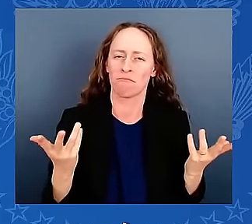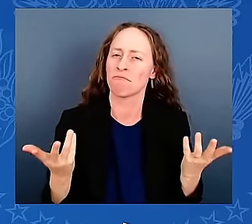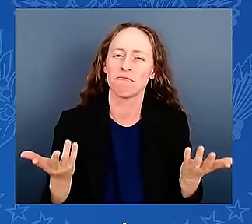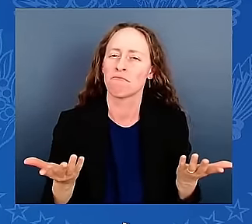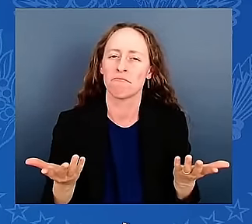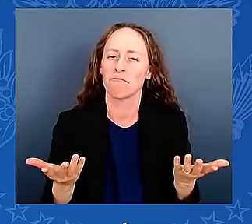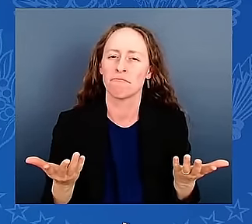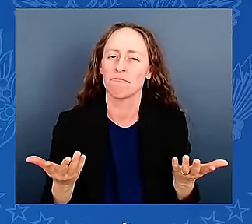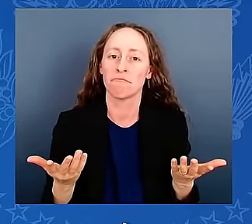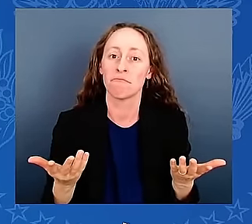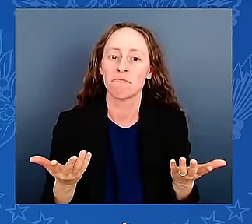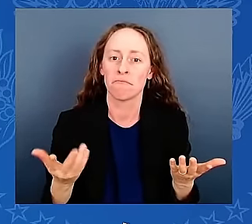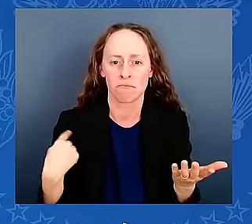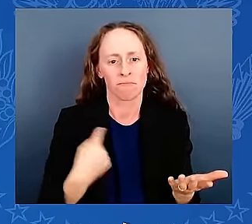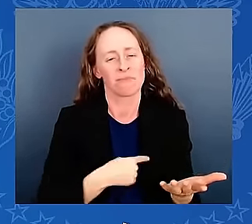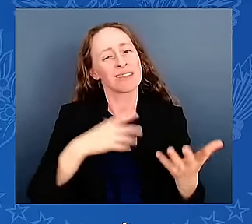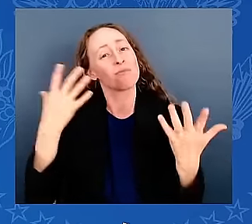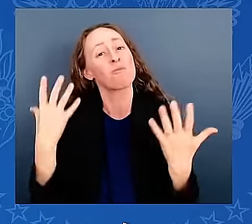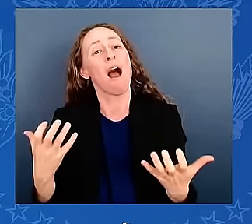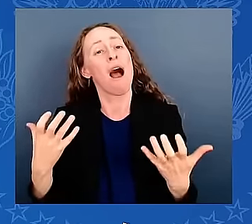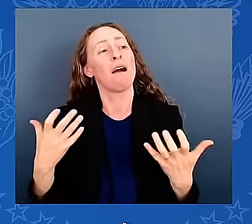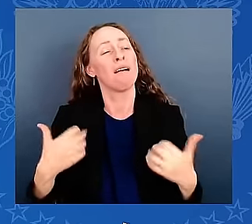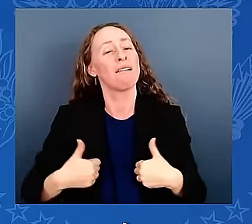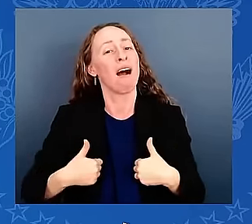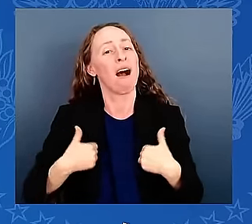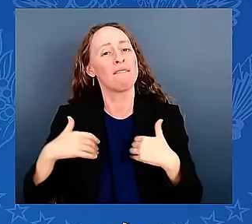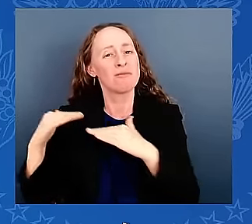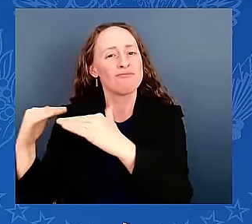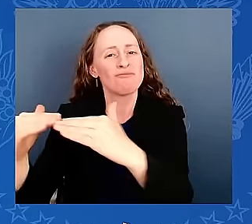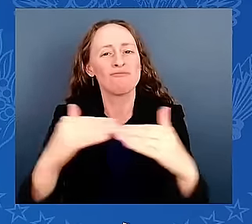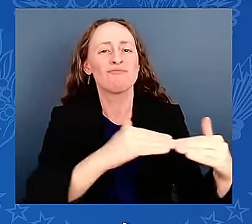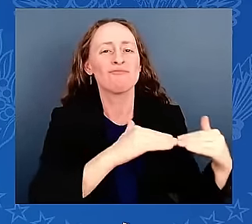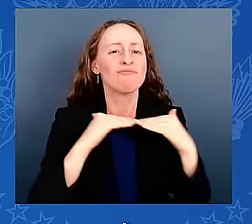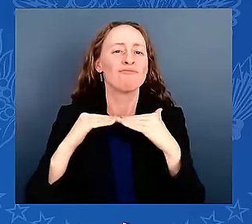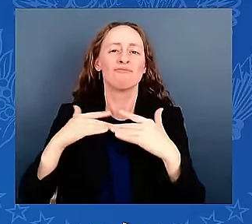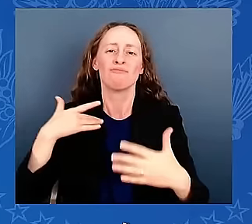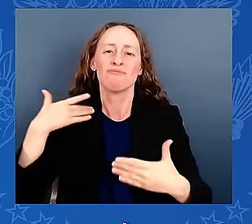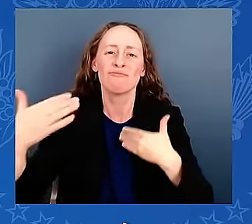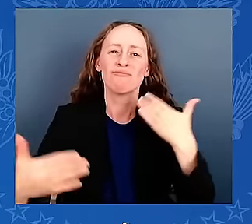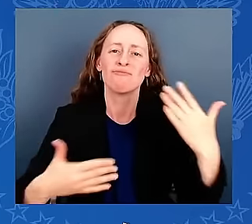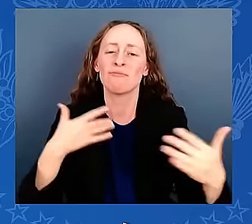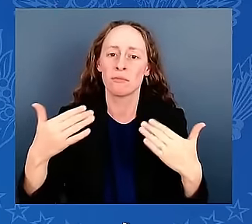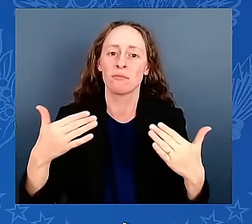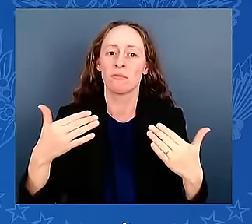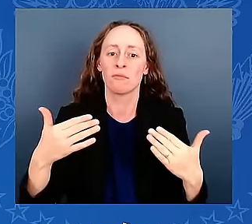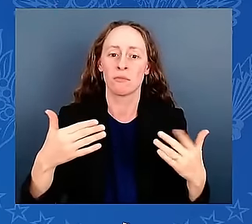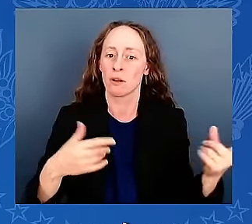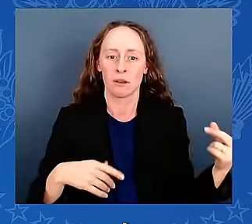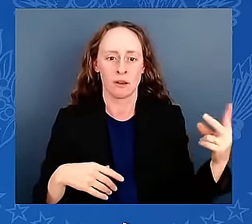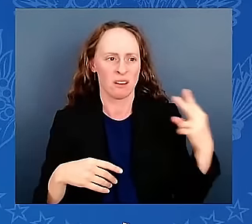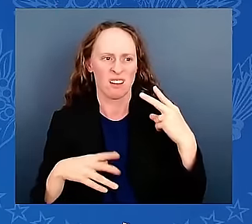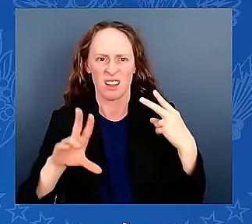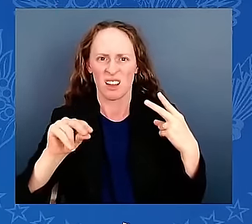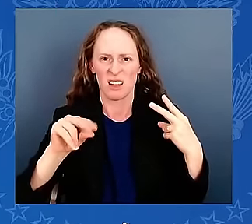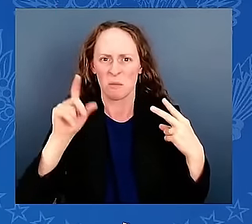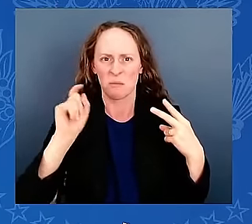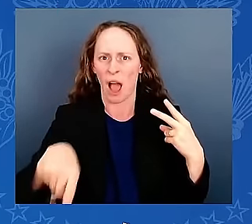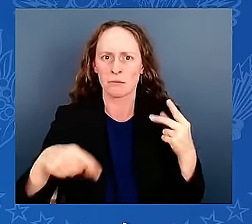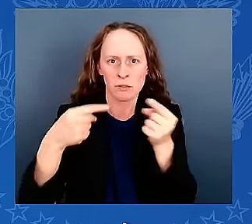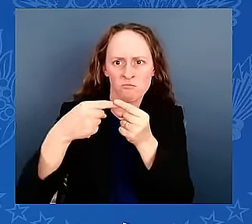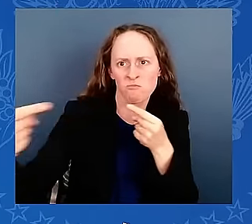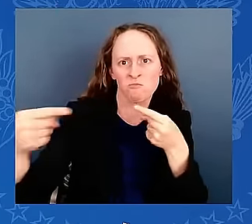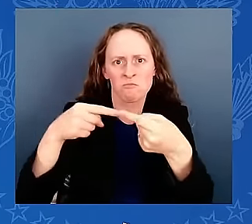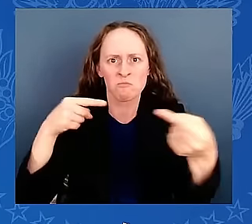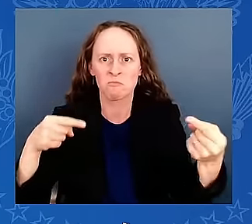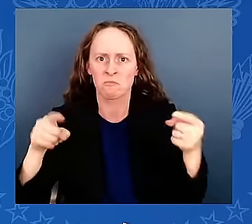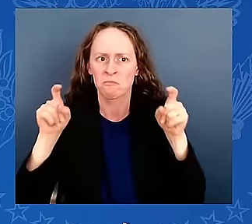created division, pitting community against community, breeding extremist ideologies that leaves no room for